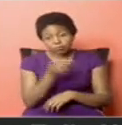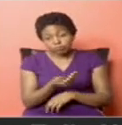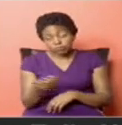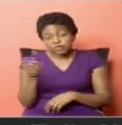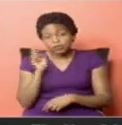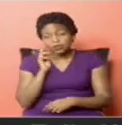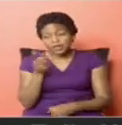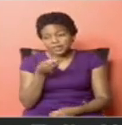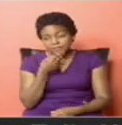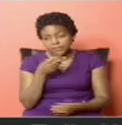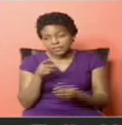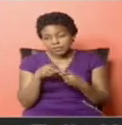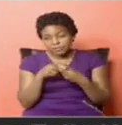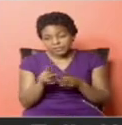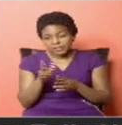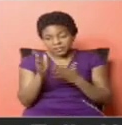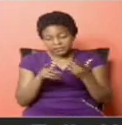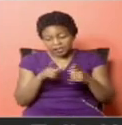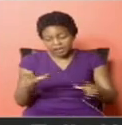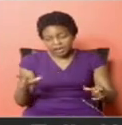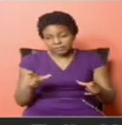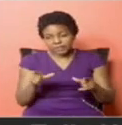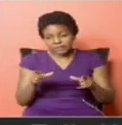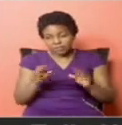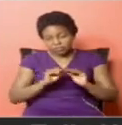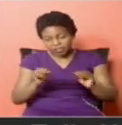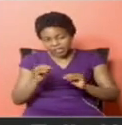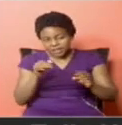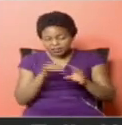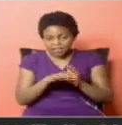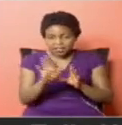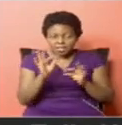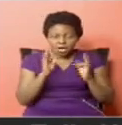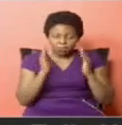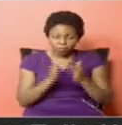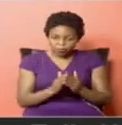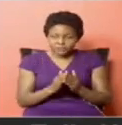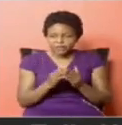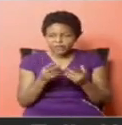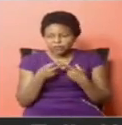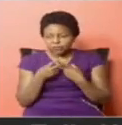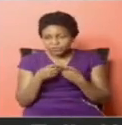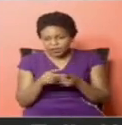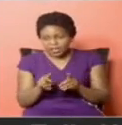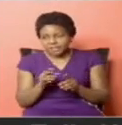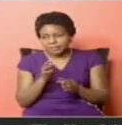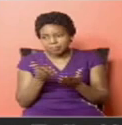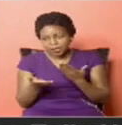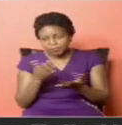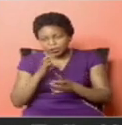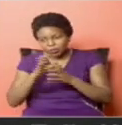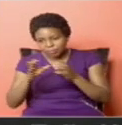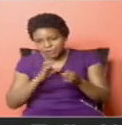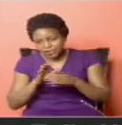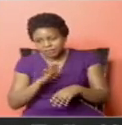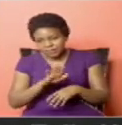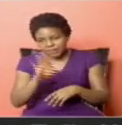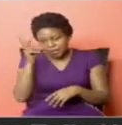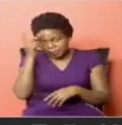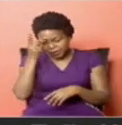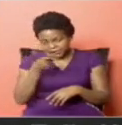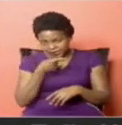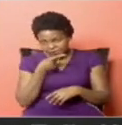deaf, we started sign language lessons within their homes so that they could start at least communicating with their parents and vice